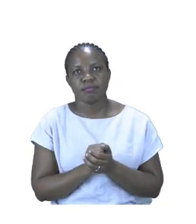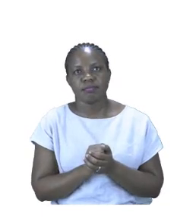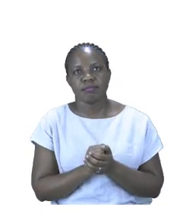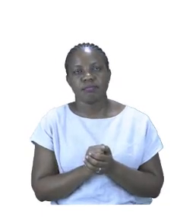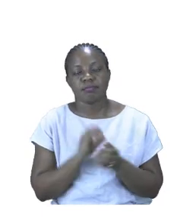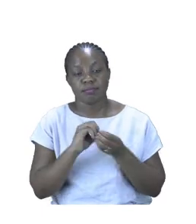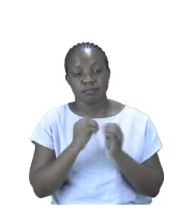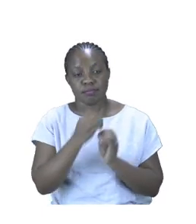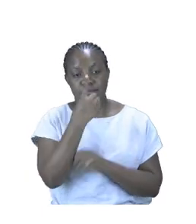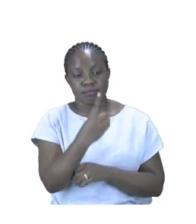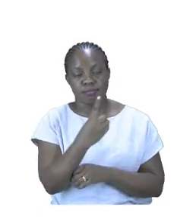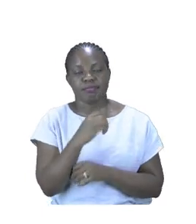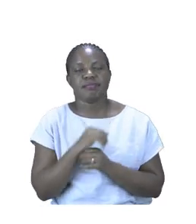1,